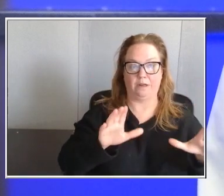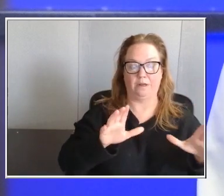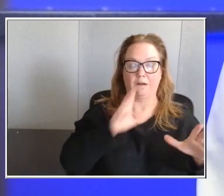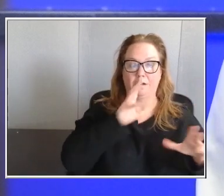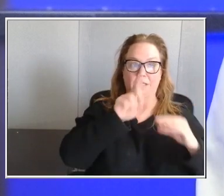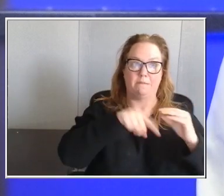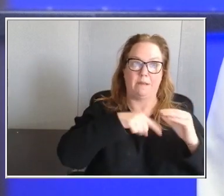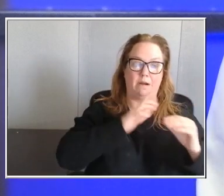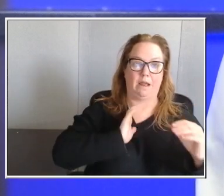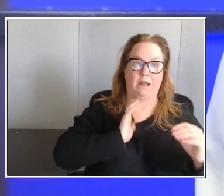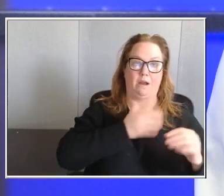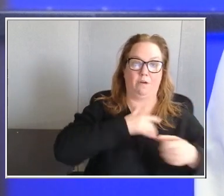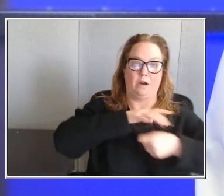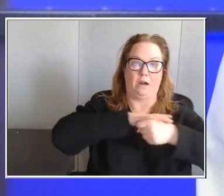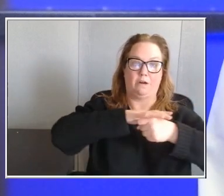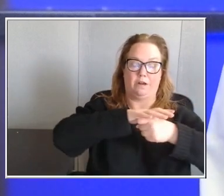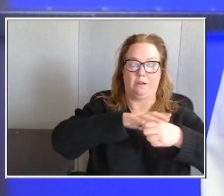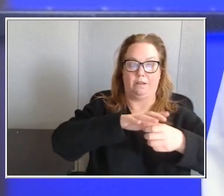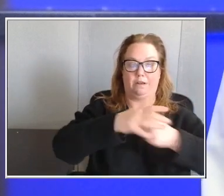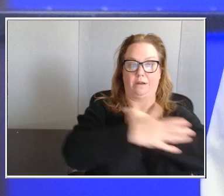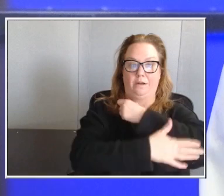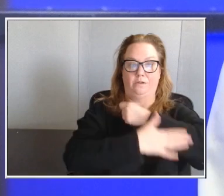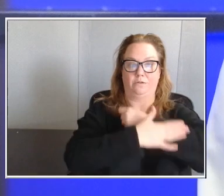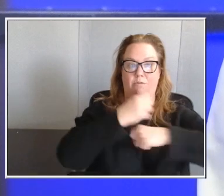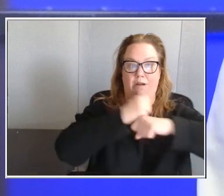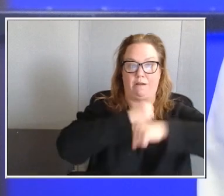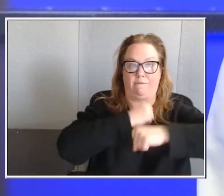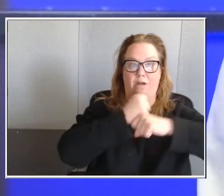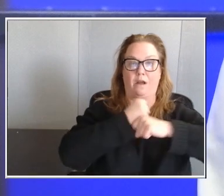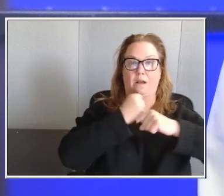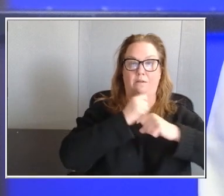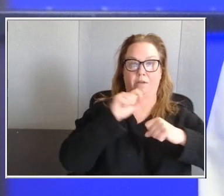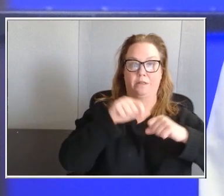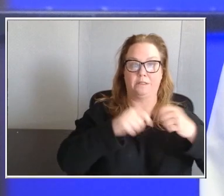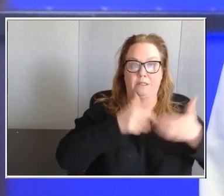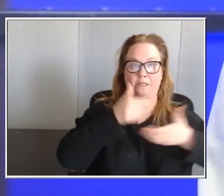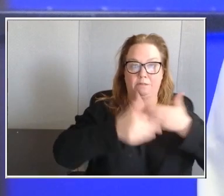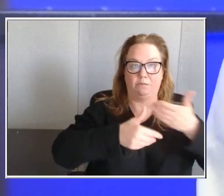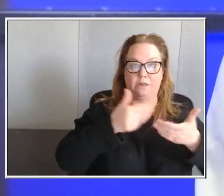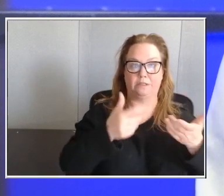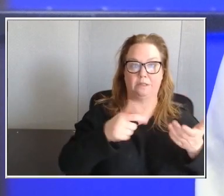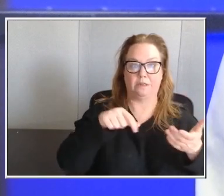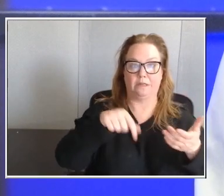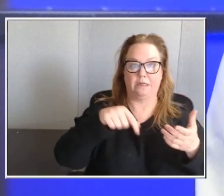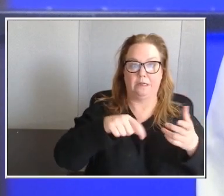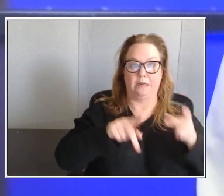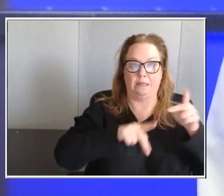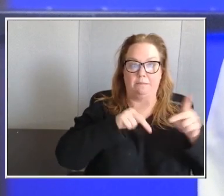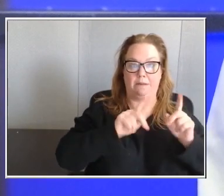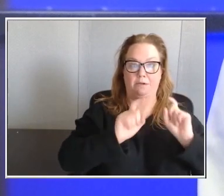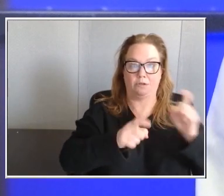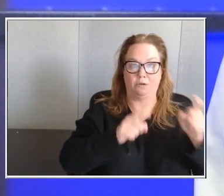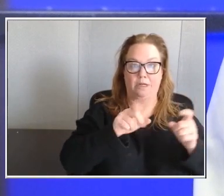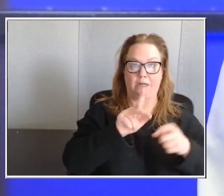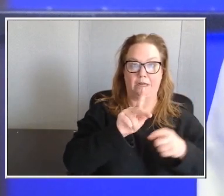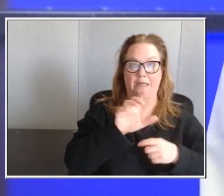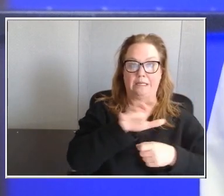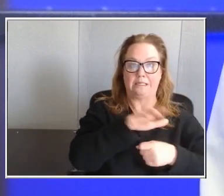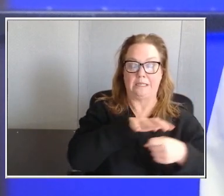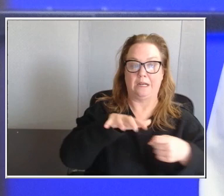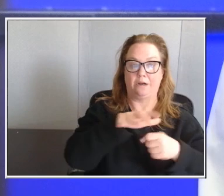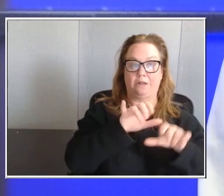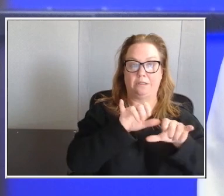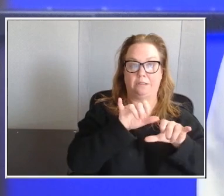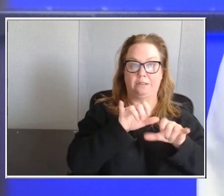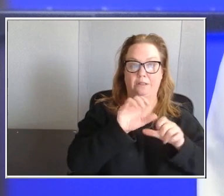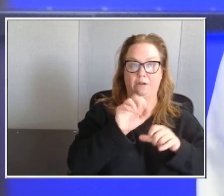of the country, because that's what we fought for in this allocation process, is that the folks that donated here locally, the